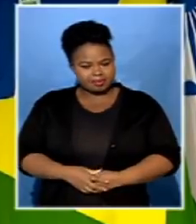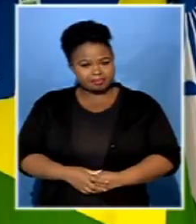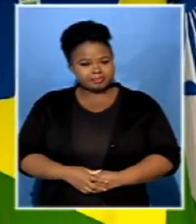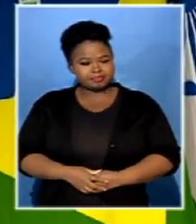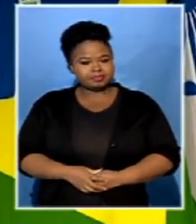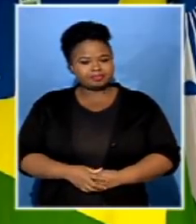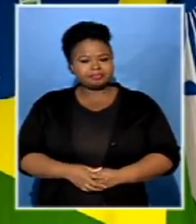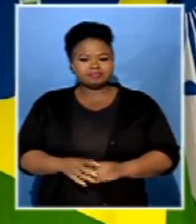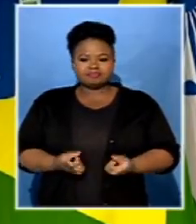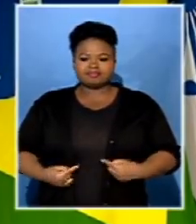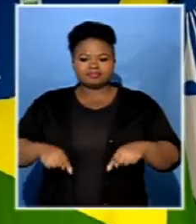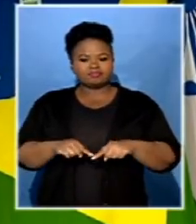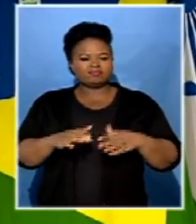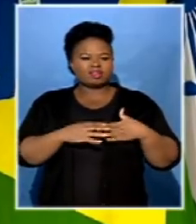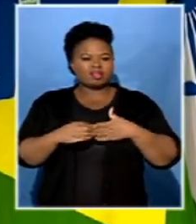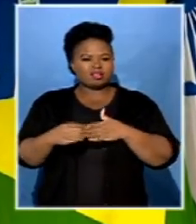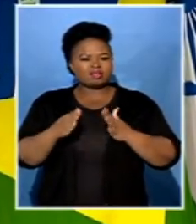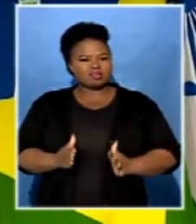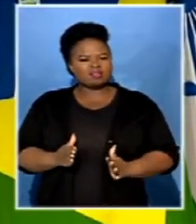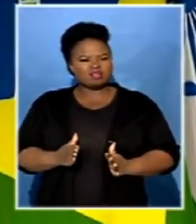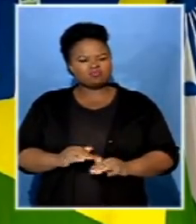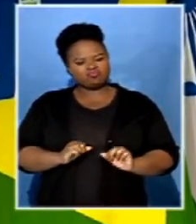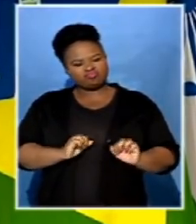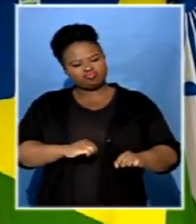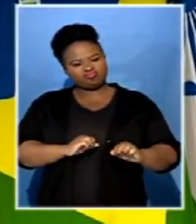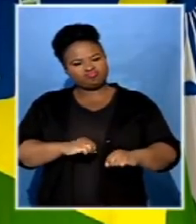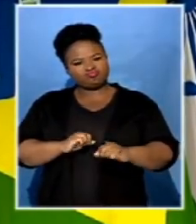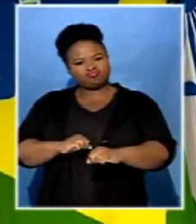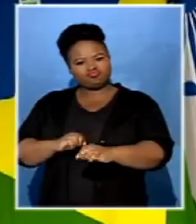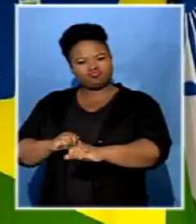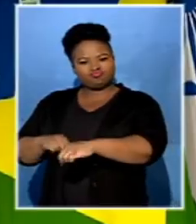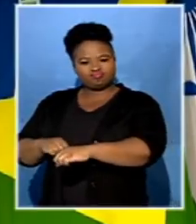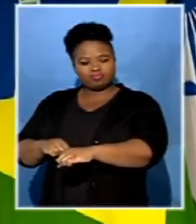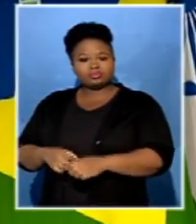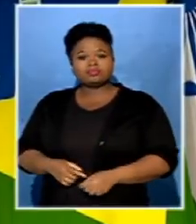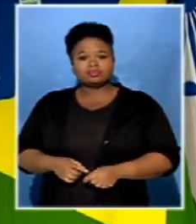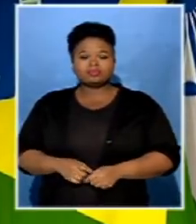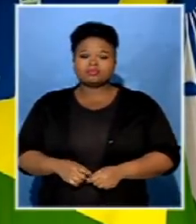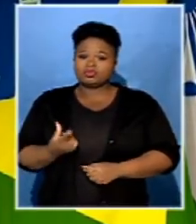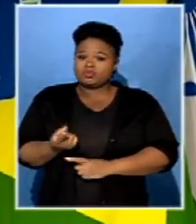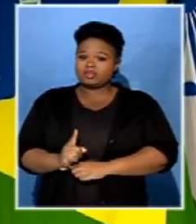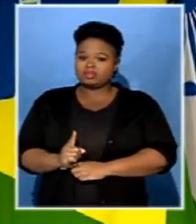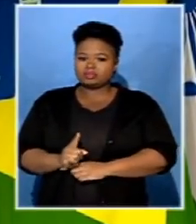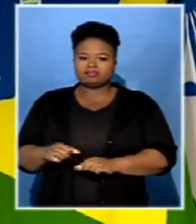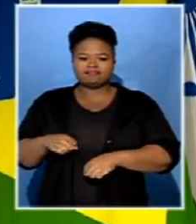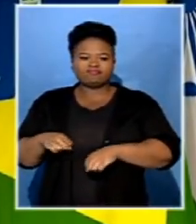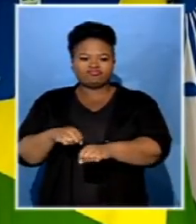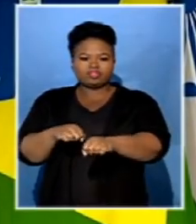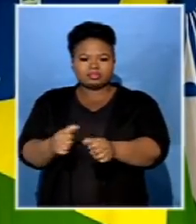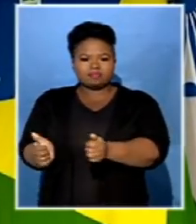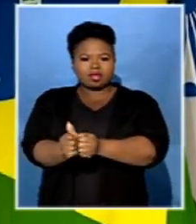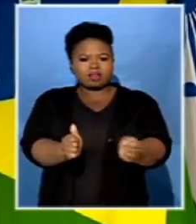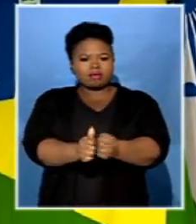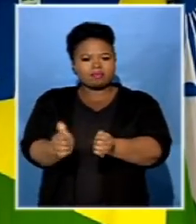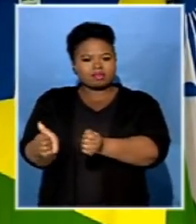We, as BRICS leaders, agreed unanimously to strengthen our strategic partnership,